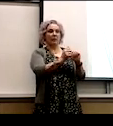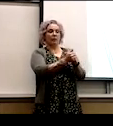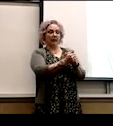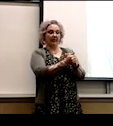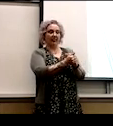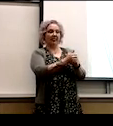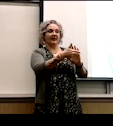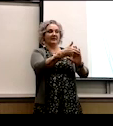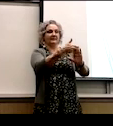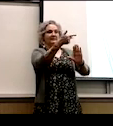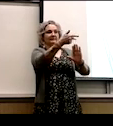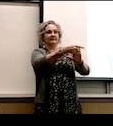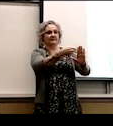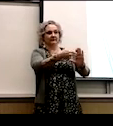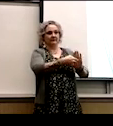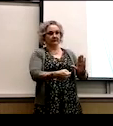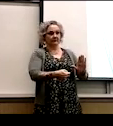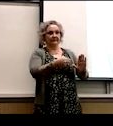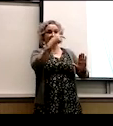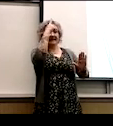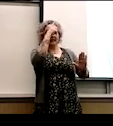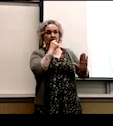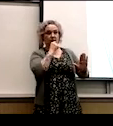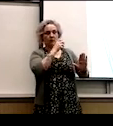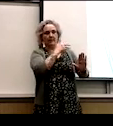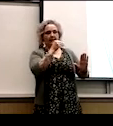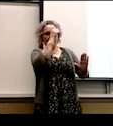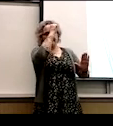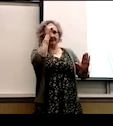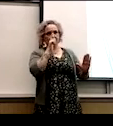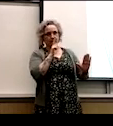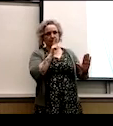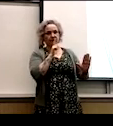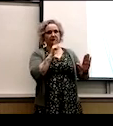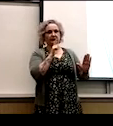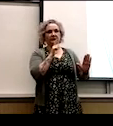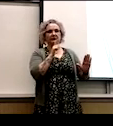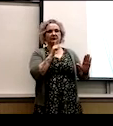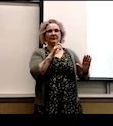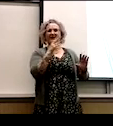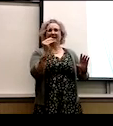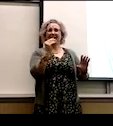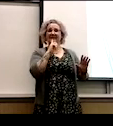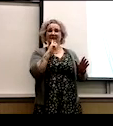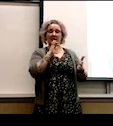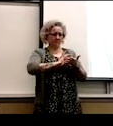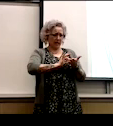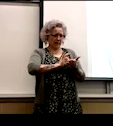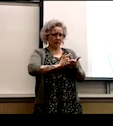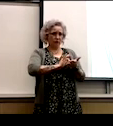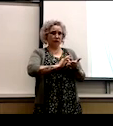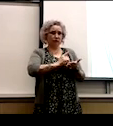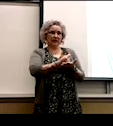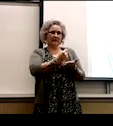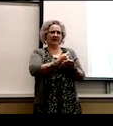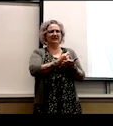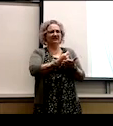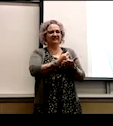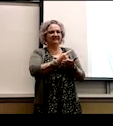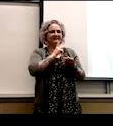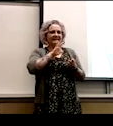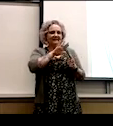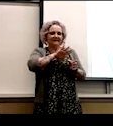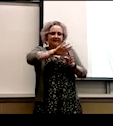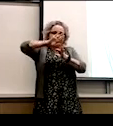some non-pharmacological treatment strategies, because really that's the foundation for treatment of cognition for people without